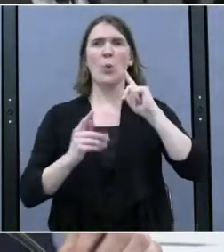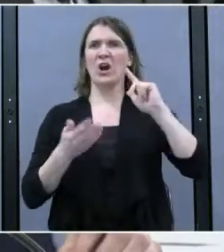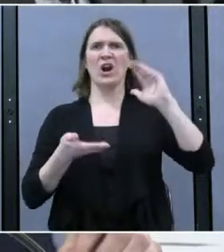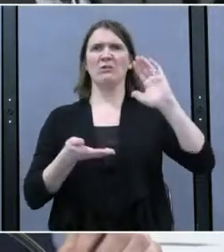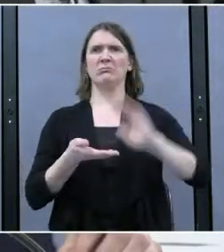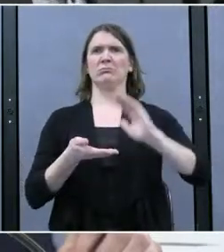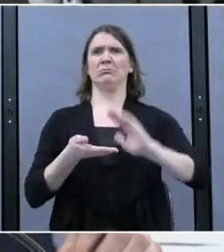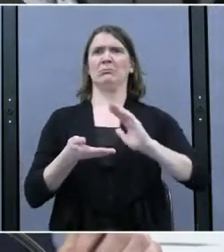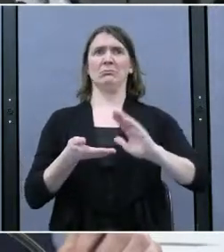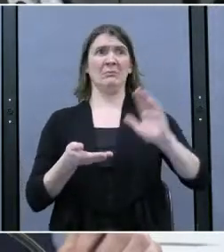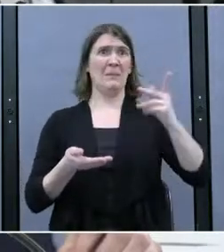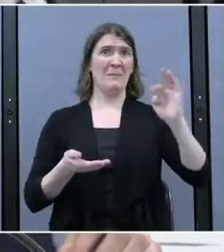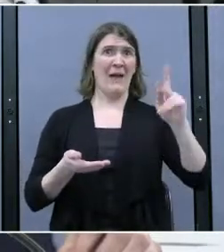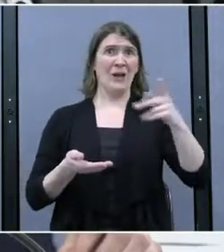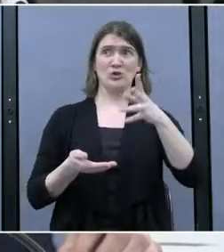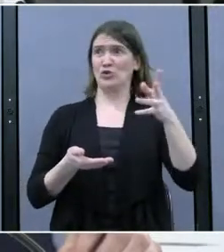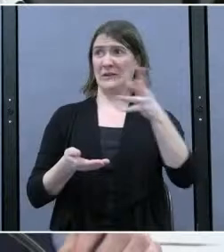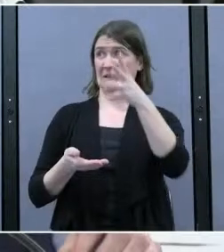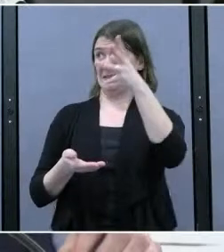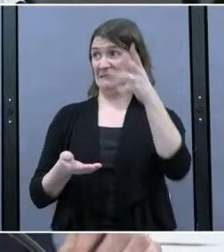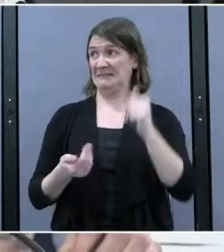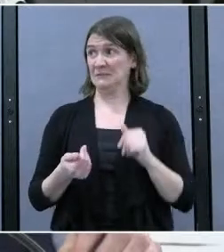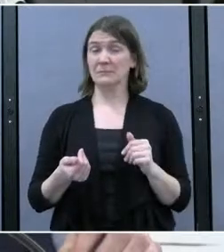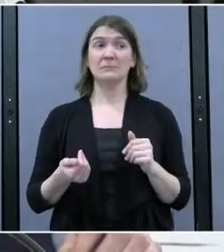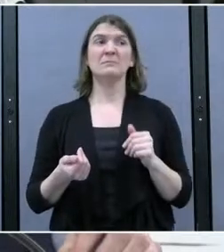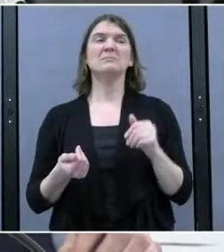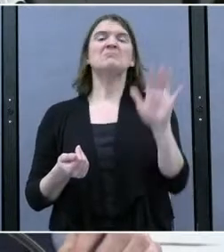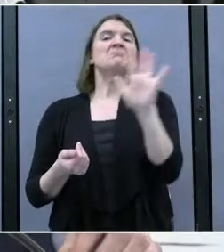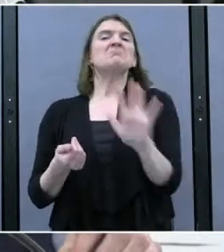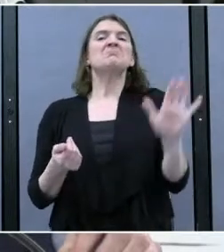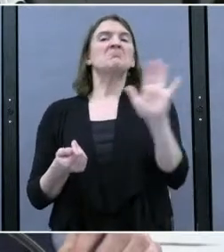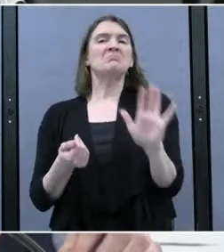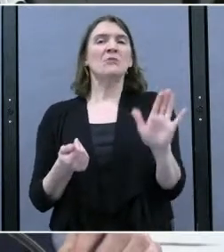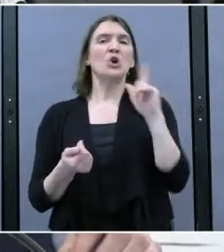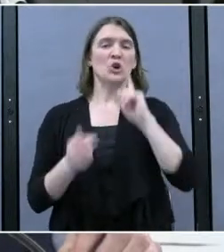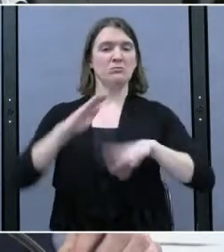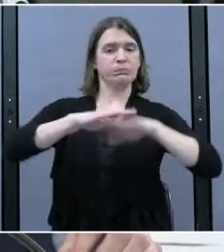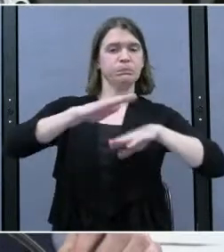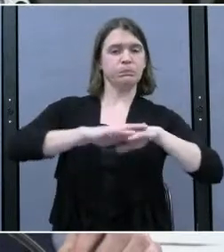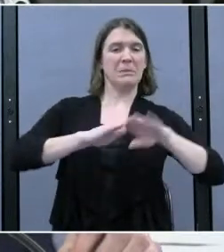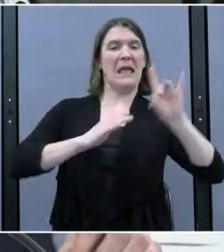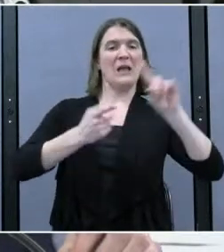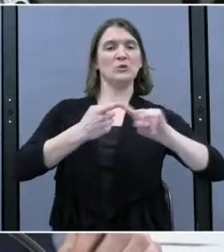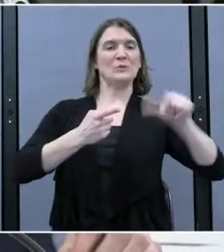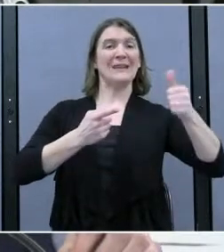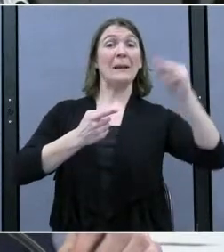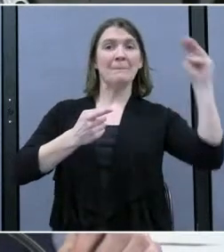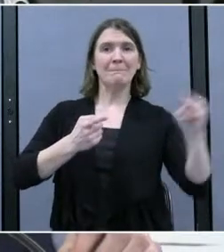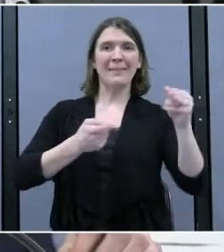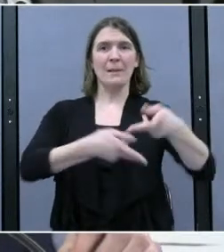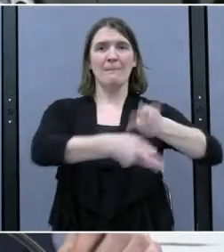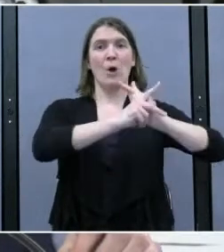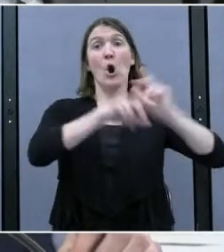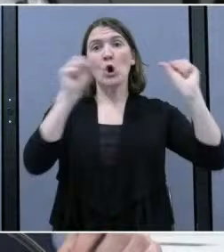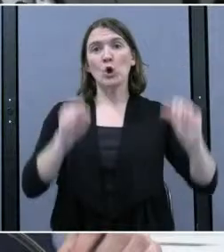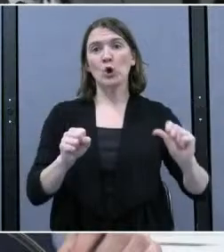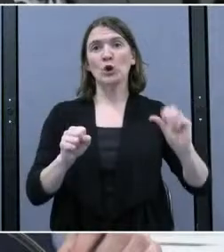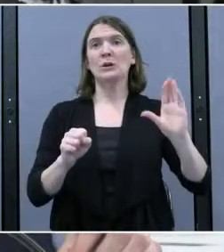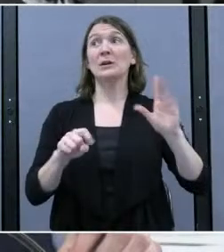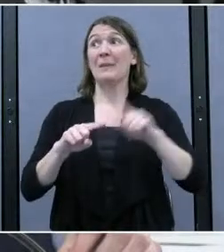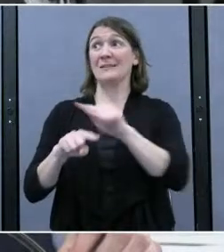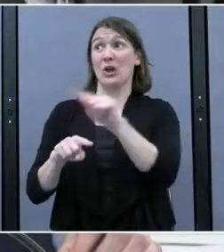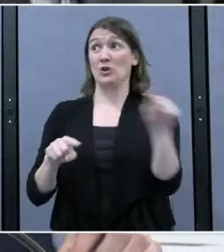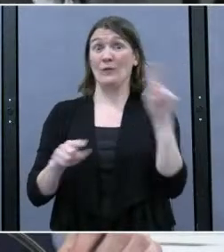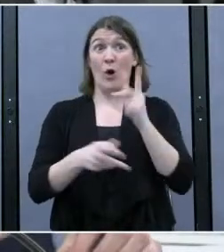off the top of his head better than I do. Something like that, given the select board's guidance on taking